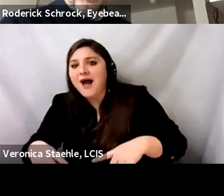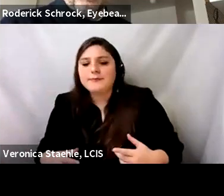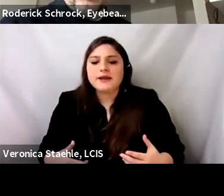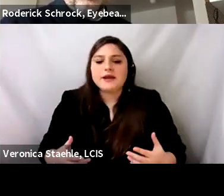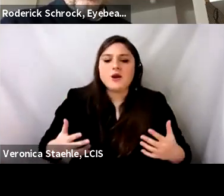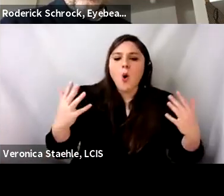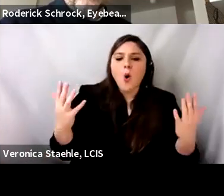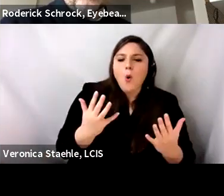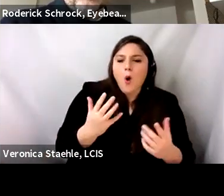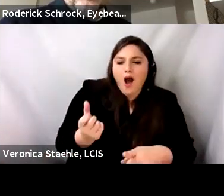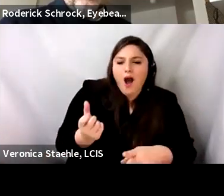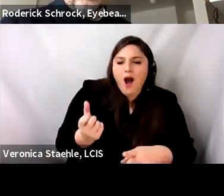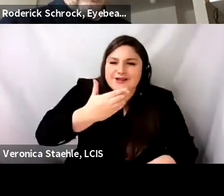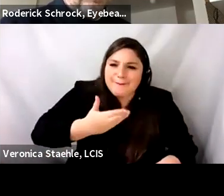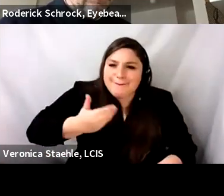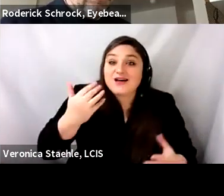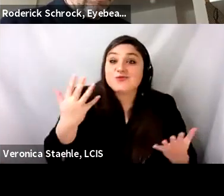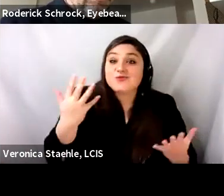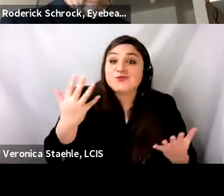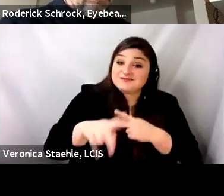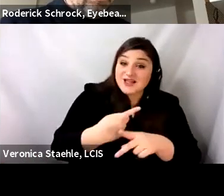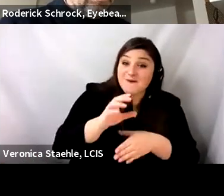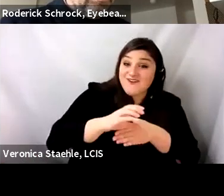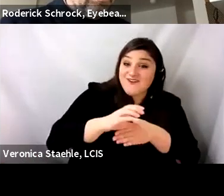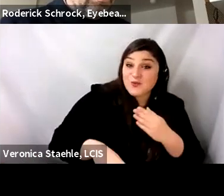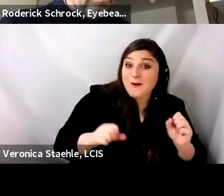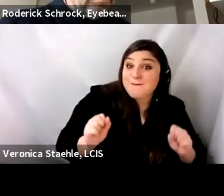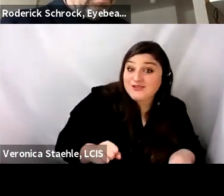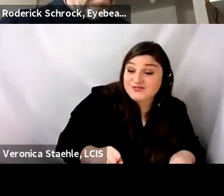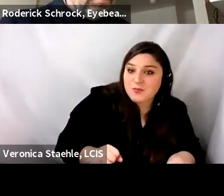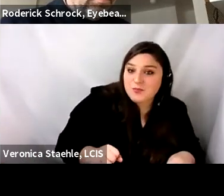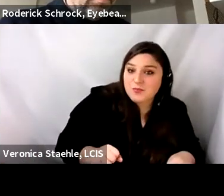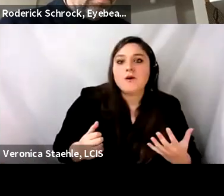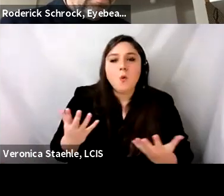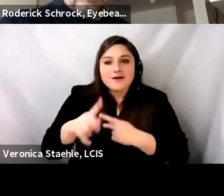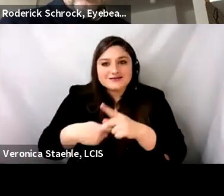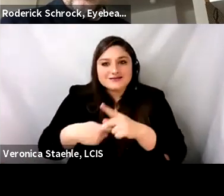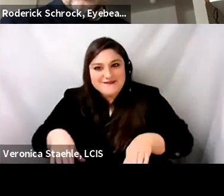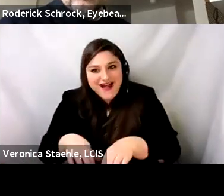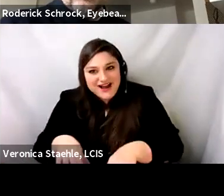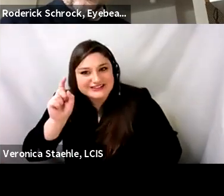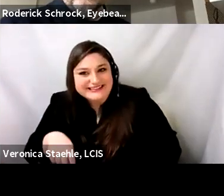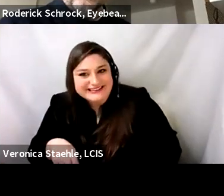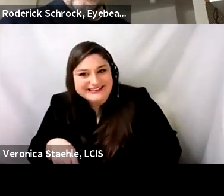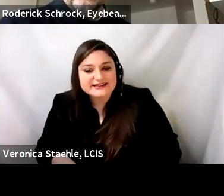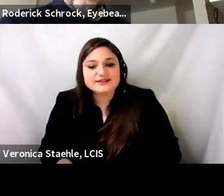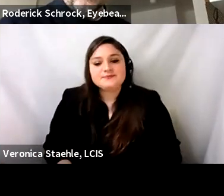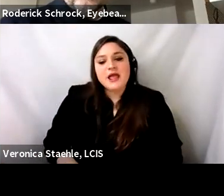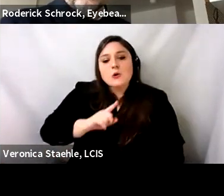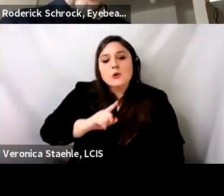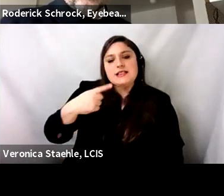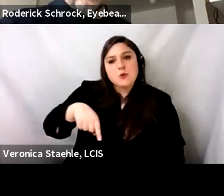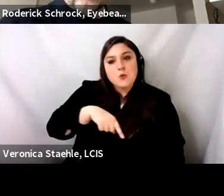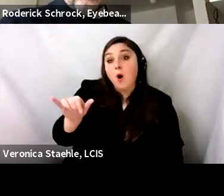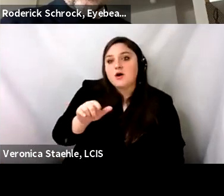really be able to sit with staff individually, as well as collectively, to really make sure that we were clear about what their situation was and what